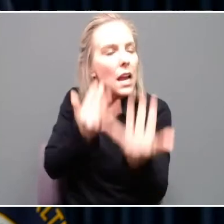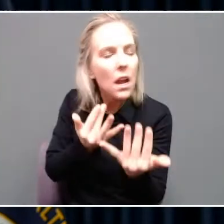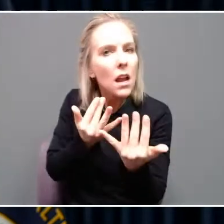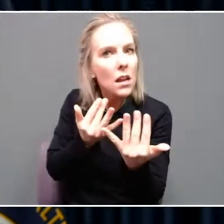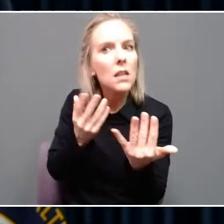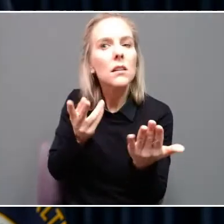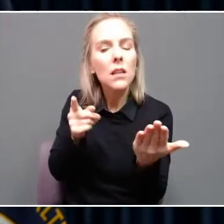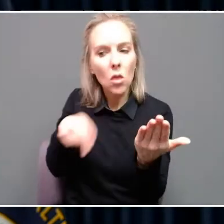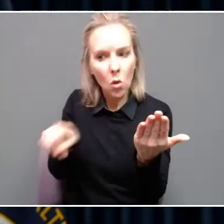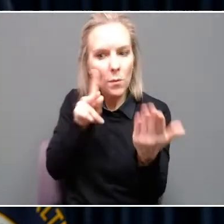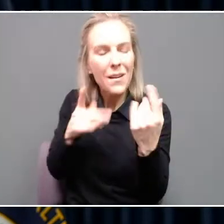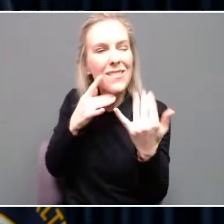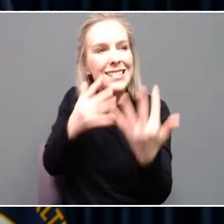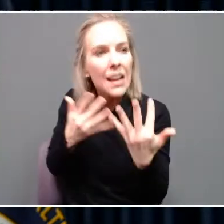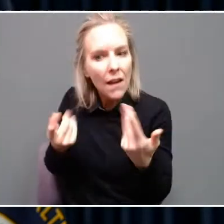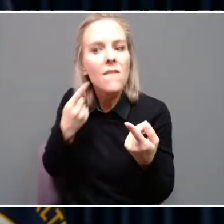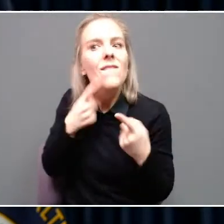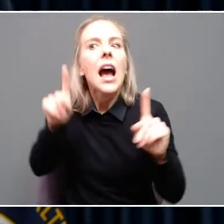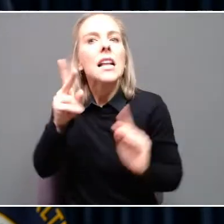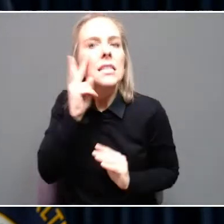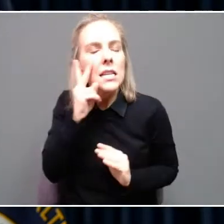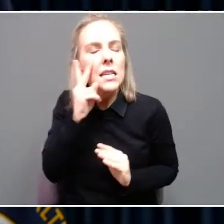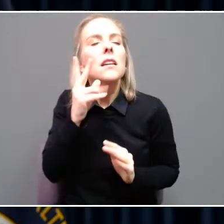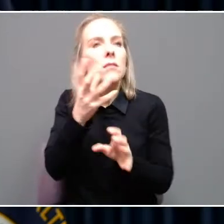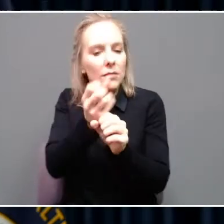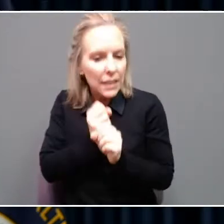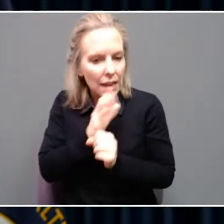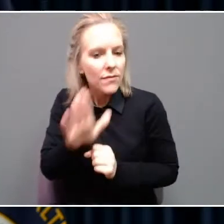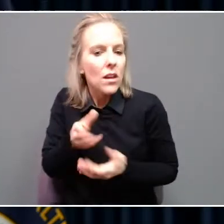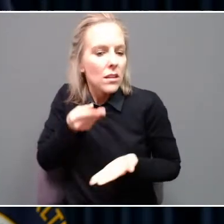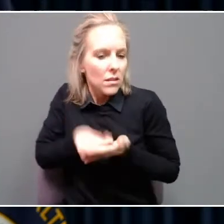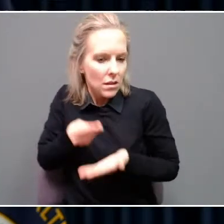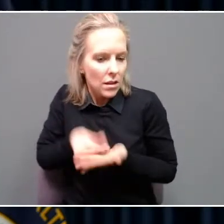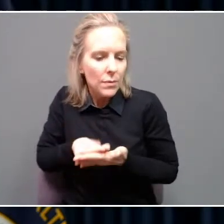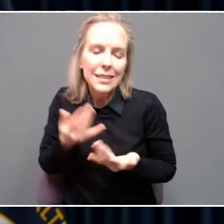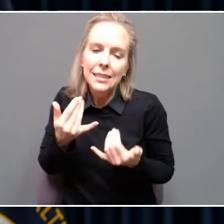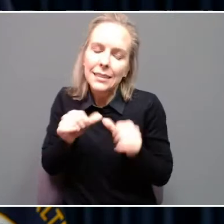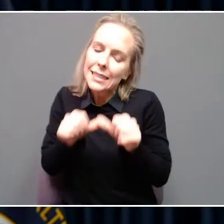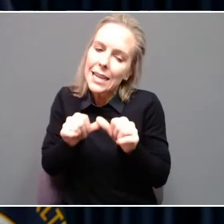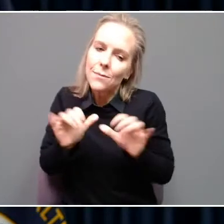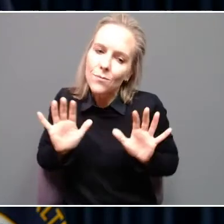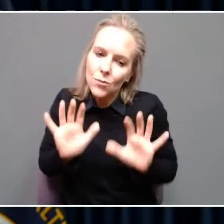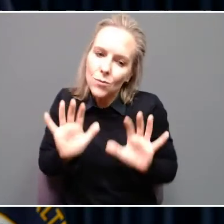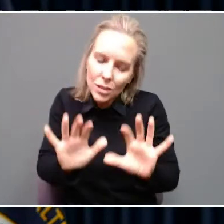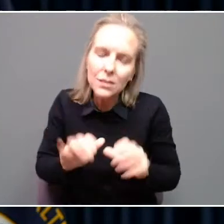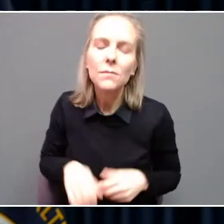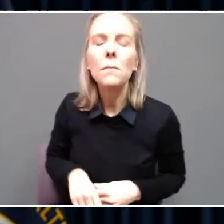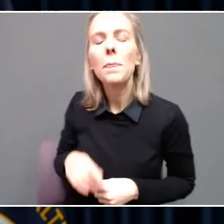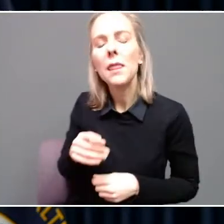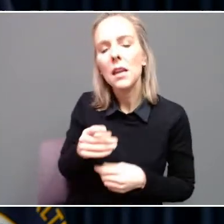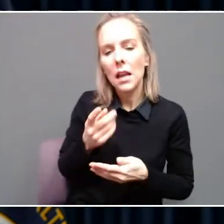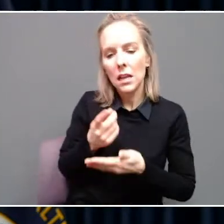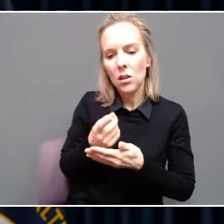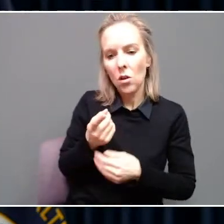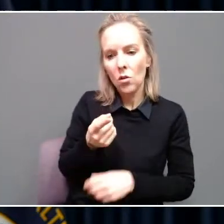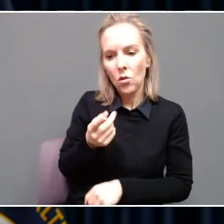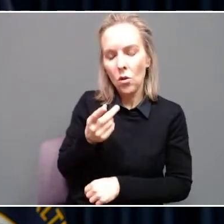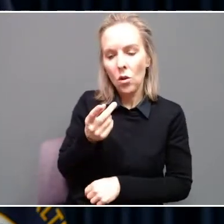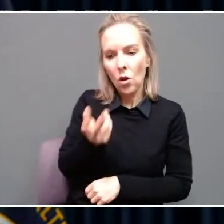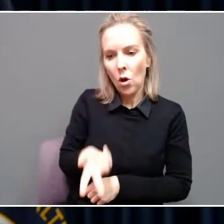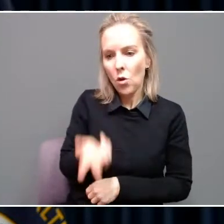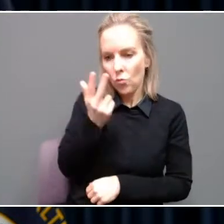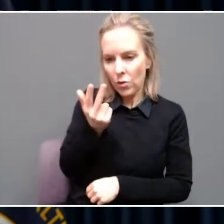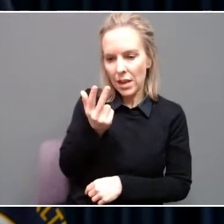dollars, and you can too if you keep pushing. So since January 11th, an additional 3 applicants have received the maximum grant as